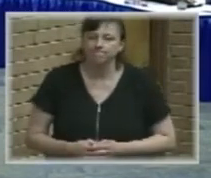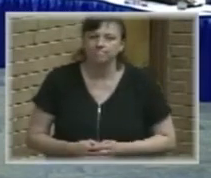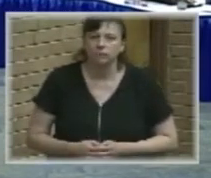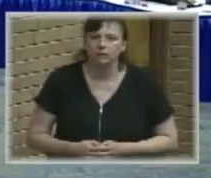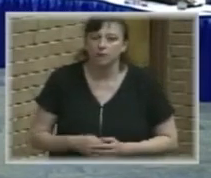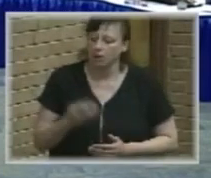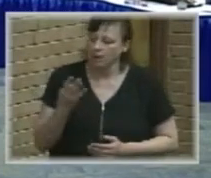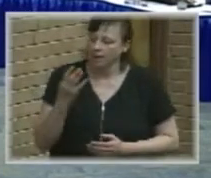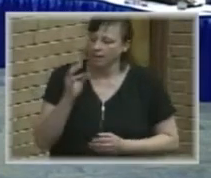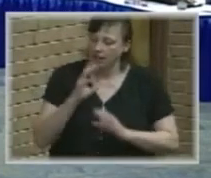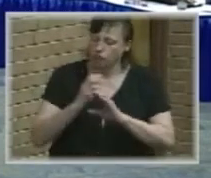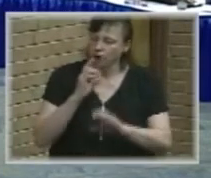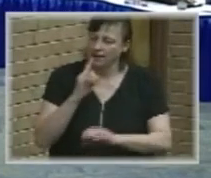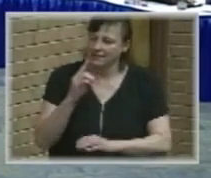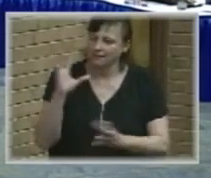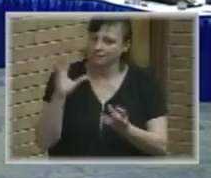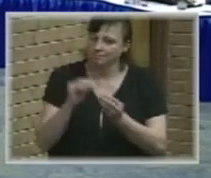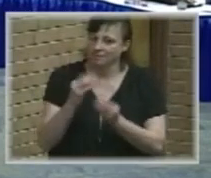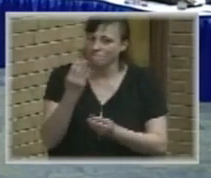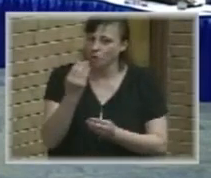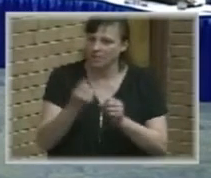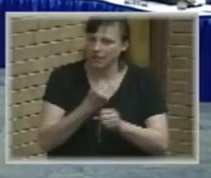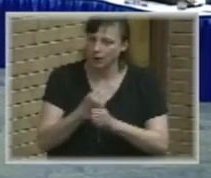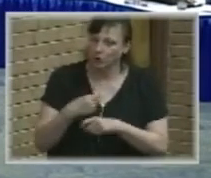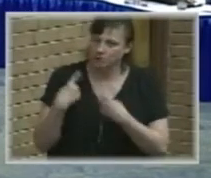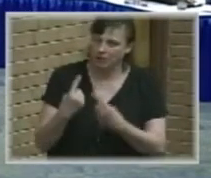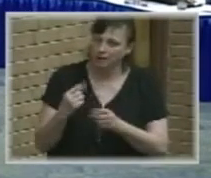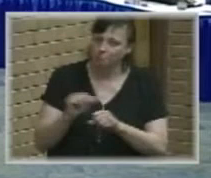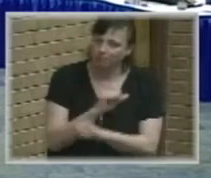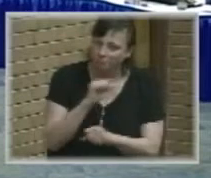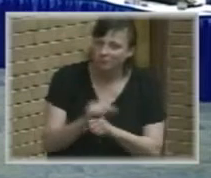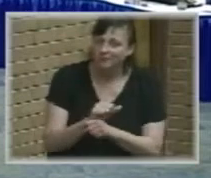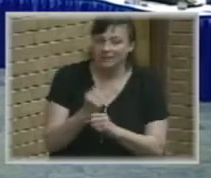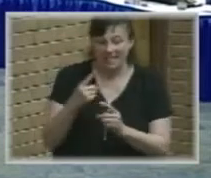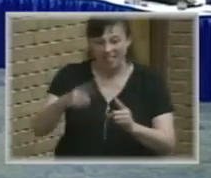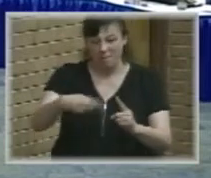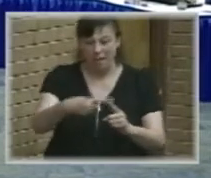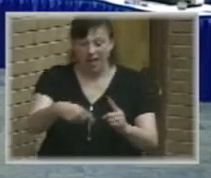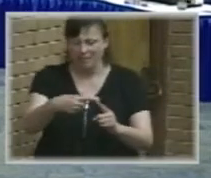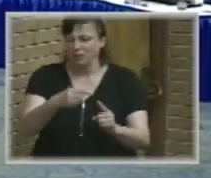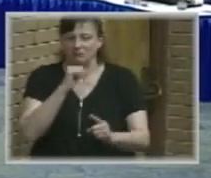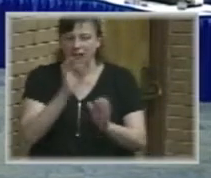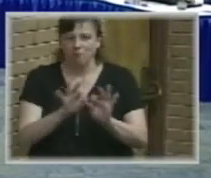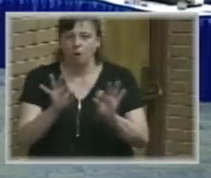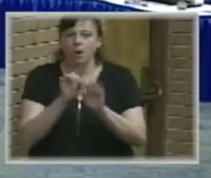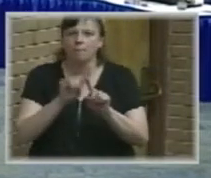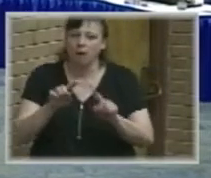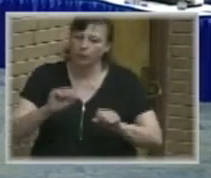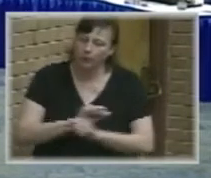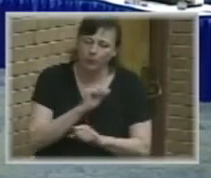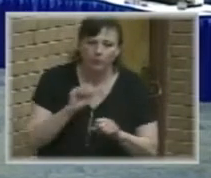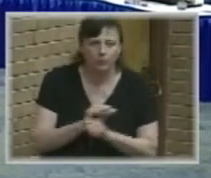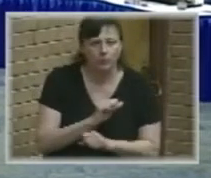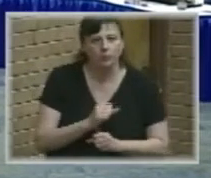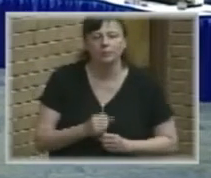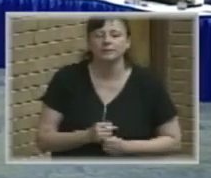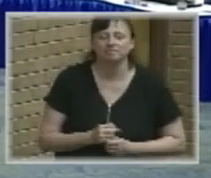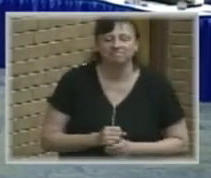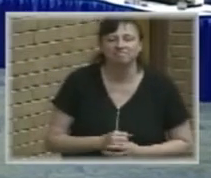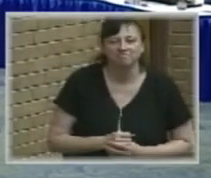14 years old. It's a lot of hard miles, and not so much the miles, it's just the work. Yep, the hours. Yeah, the